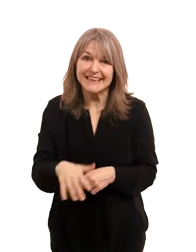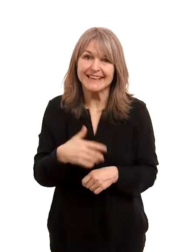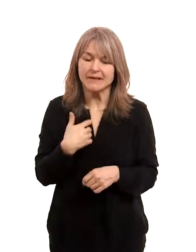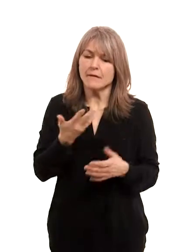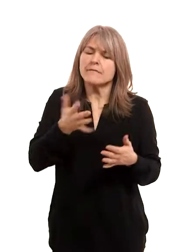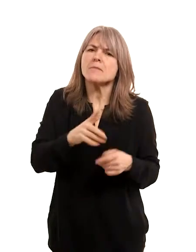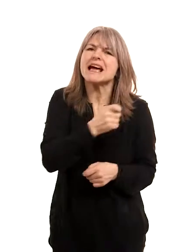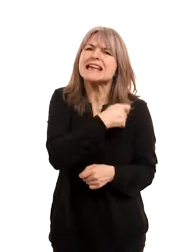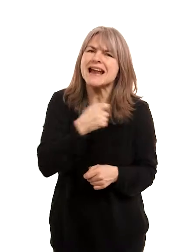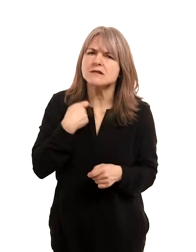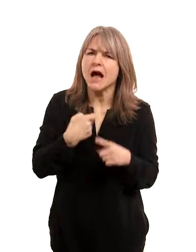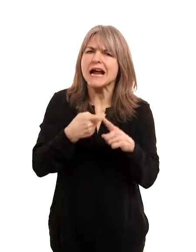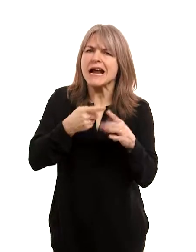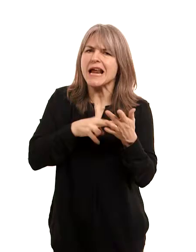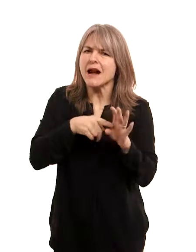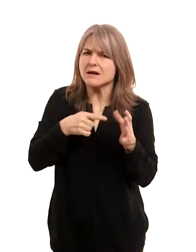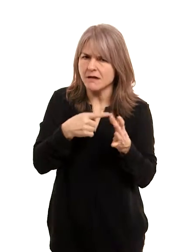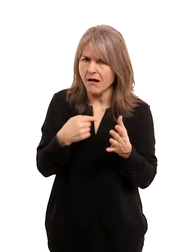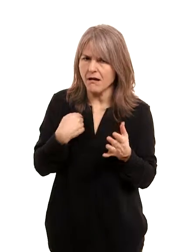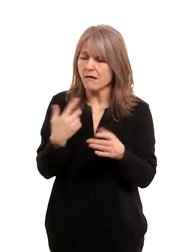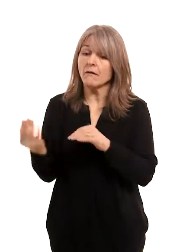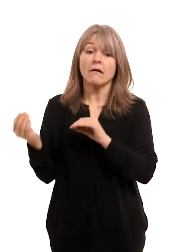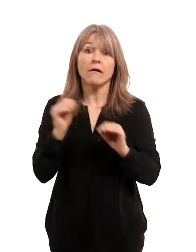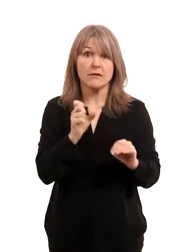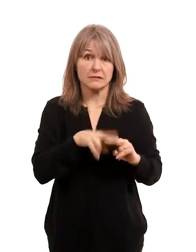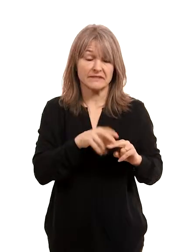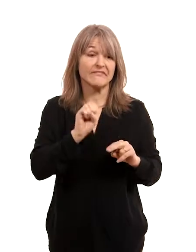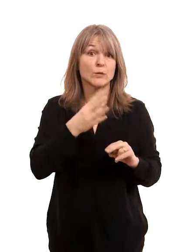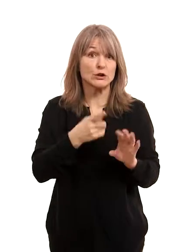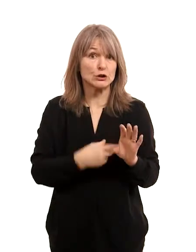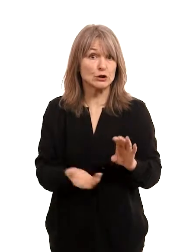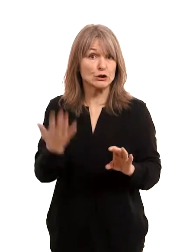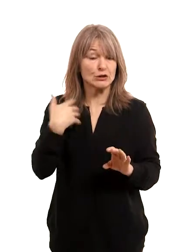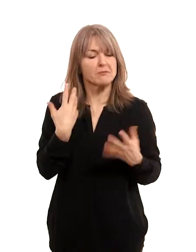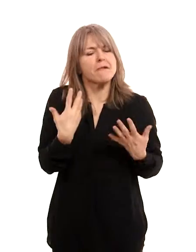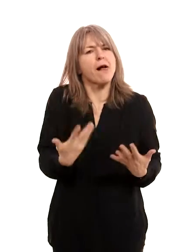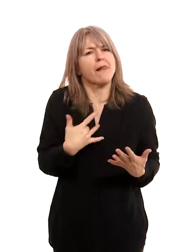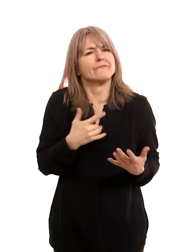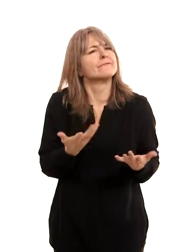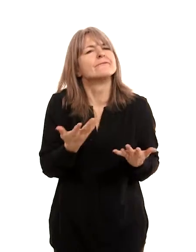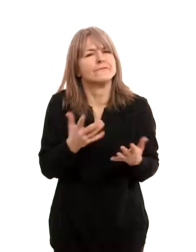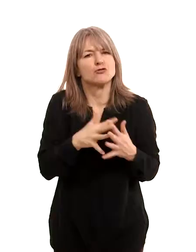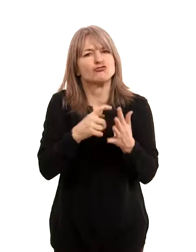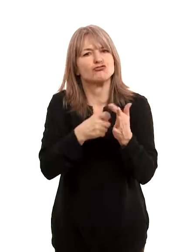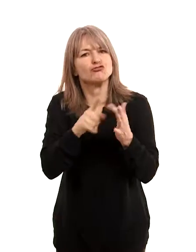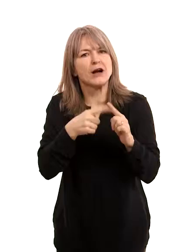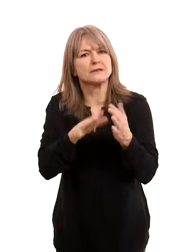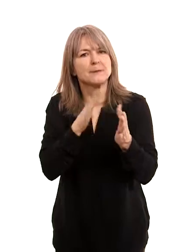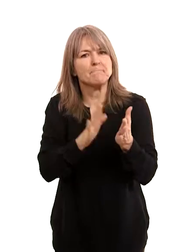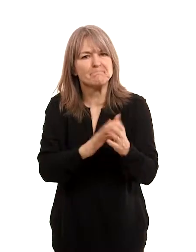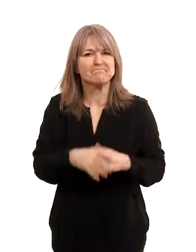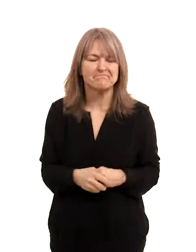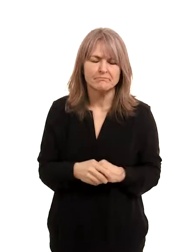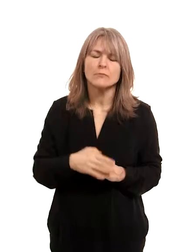years ago, and I live in Wrexham. The whole of North Wales is beautiful. It's green, it's lovely. The people of North Wales